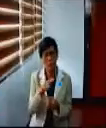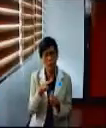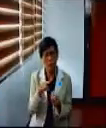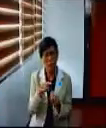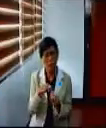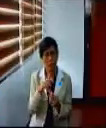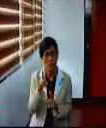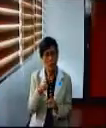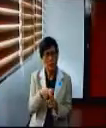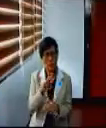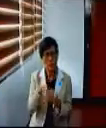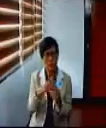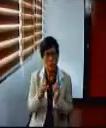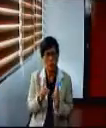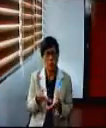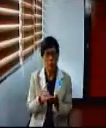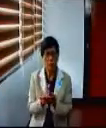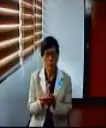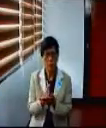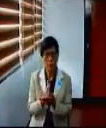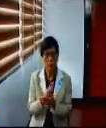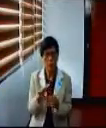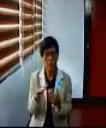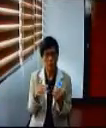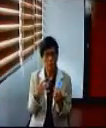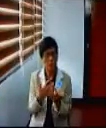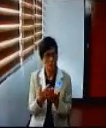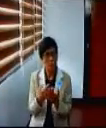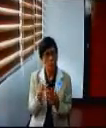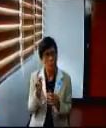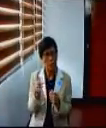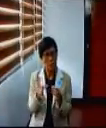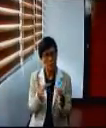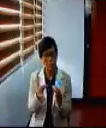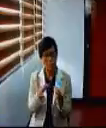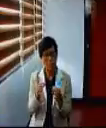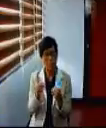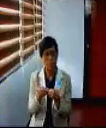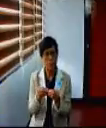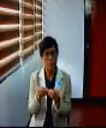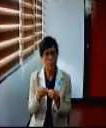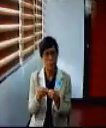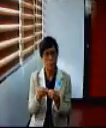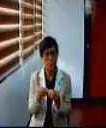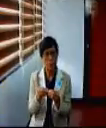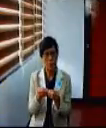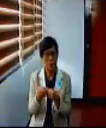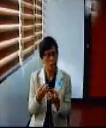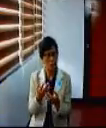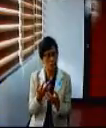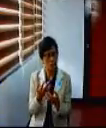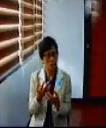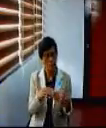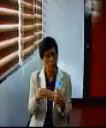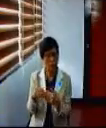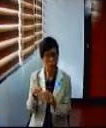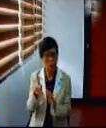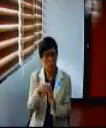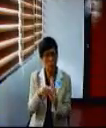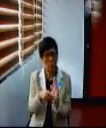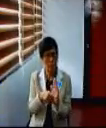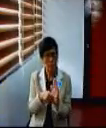all human rights, and I thought I'd take some time to explain a little bit more. Now, the UN guiding principles indicates